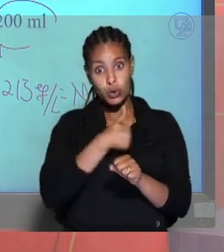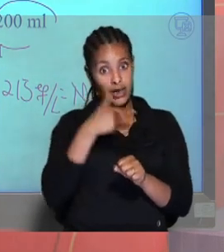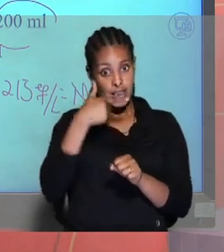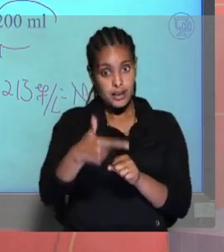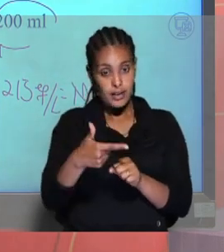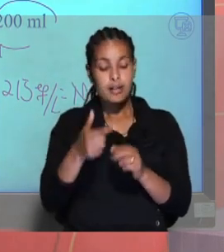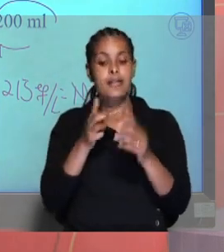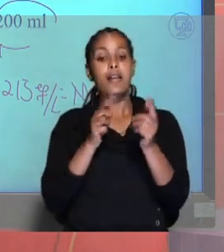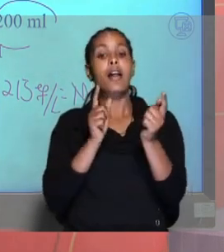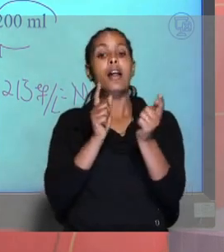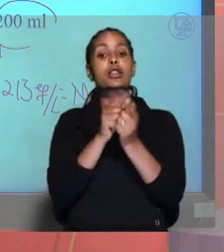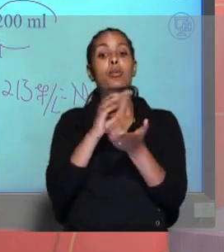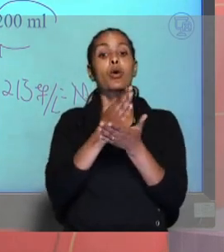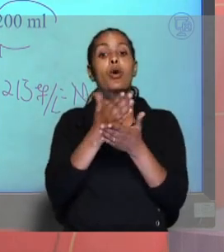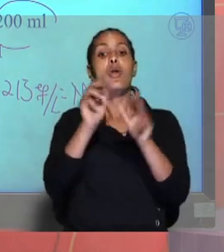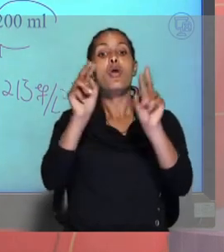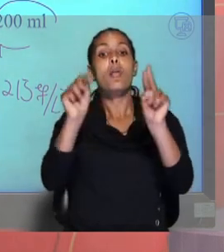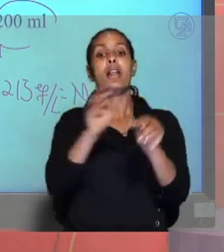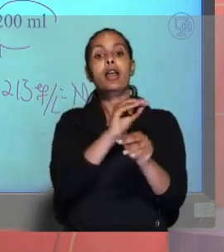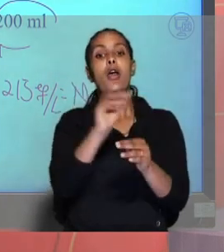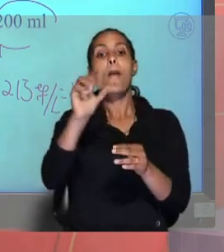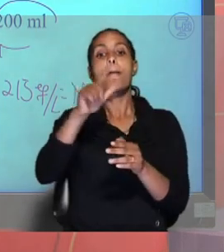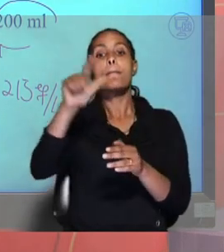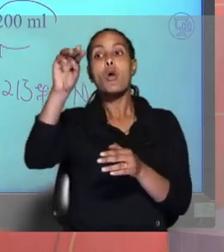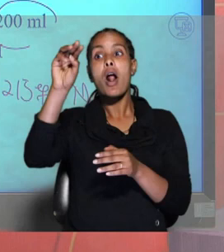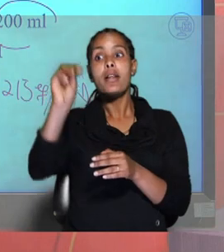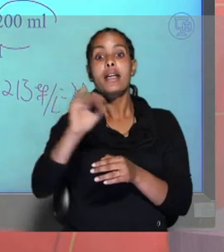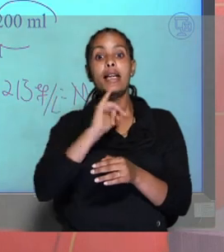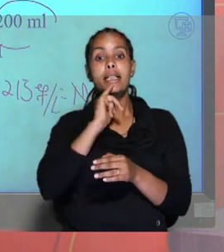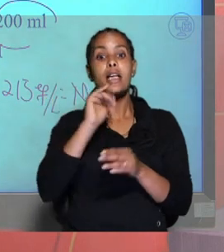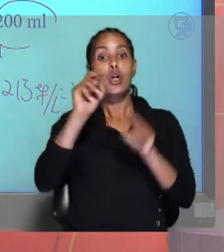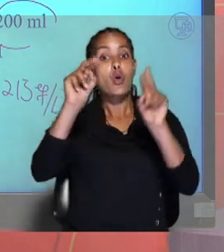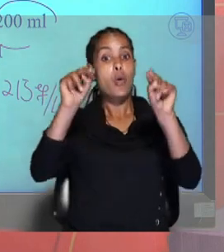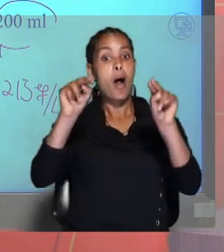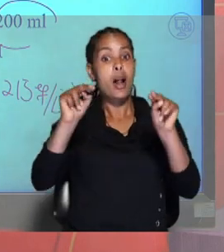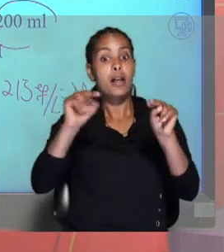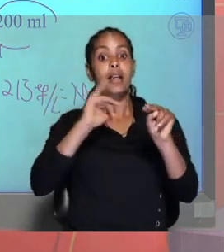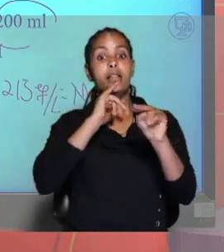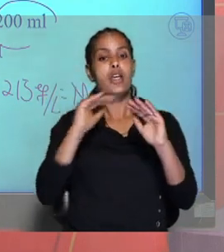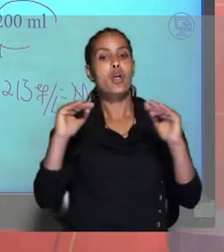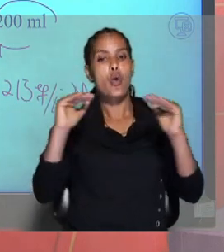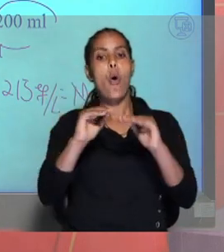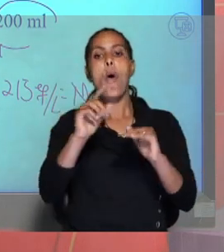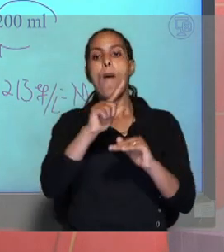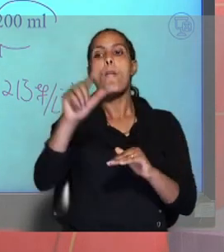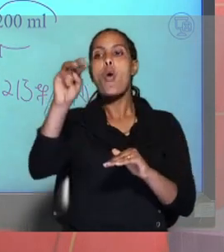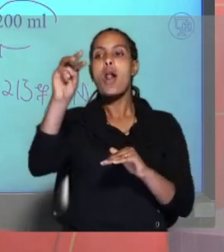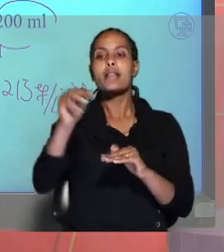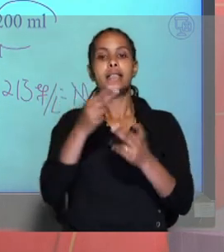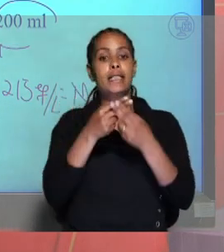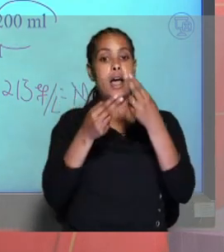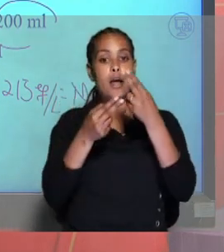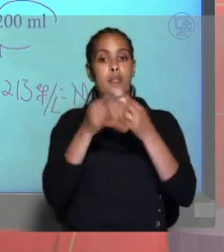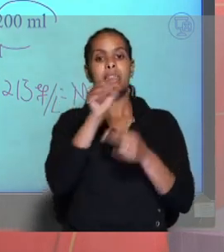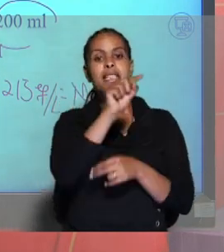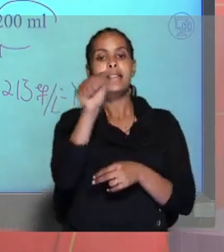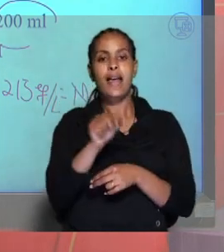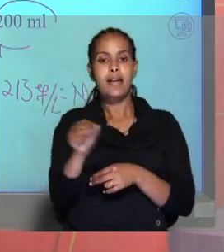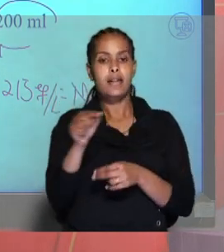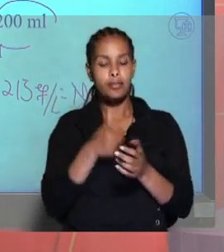the relation between normality and molarity is this: normality equal molarity times